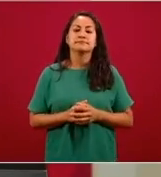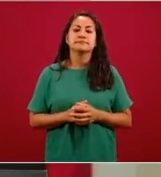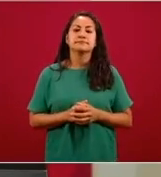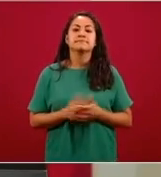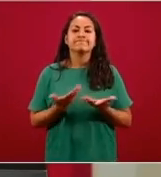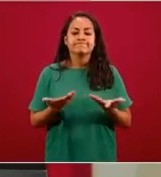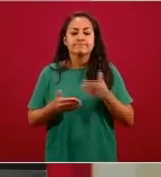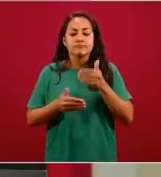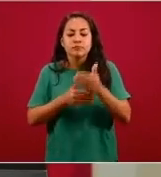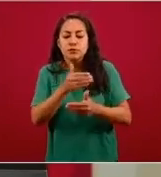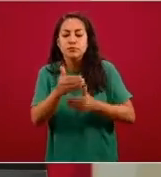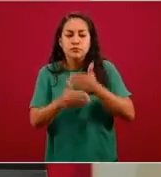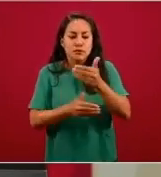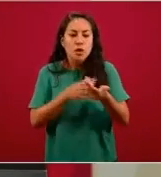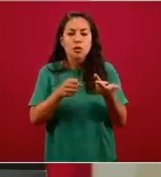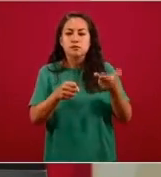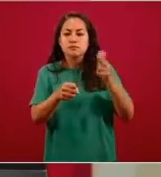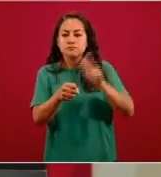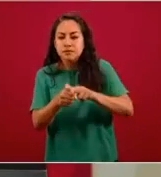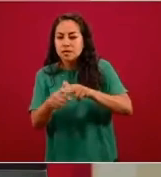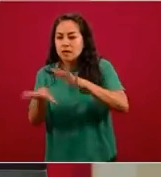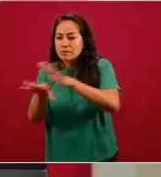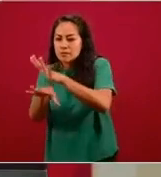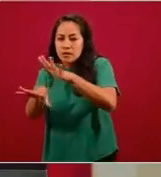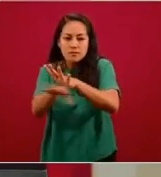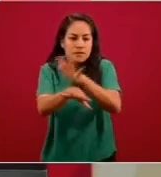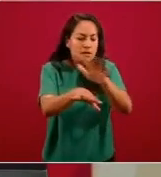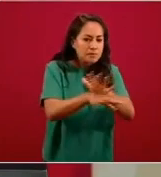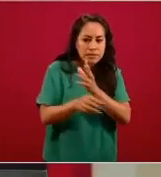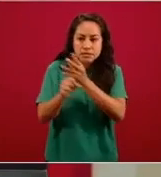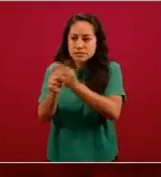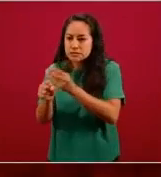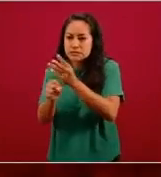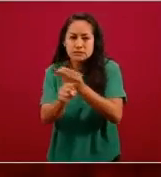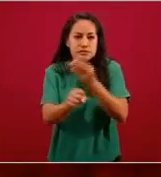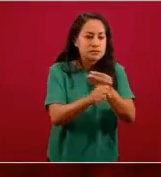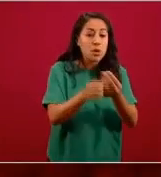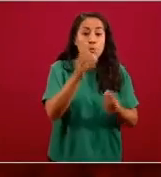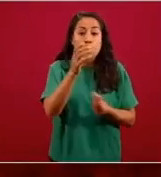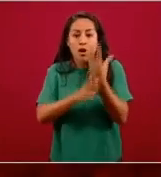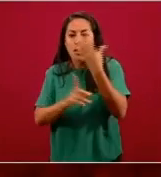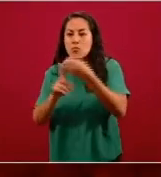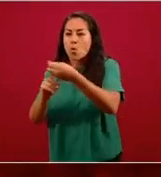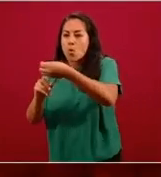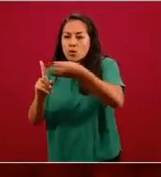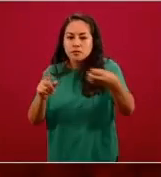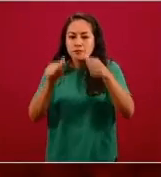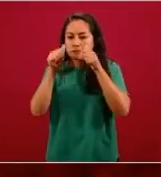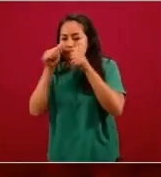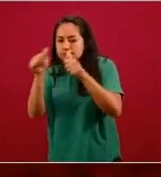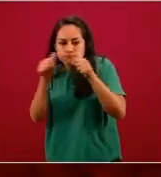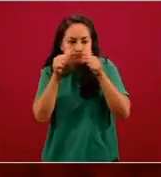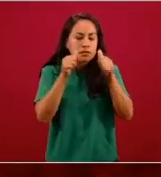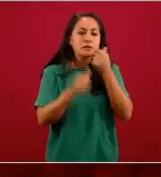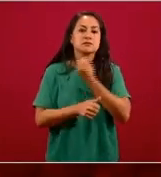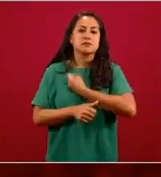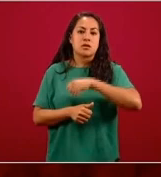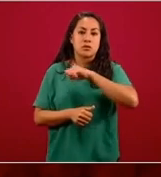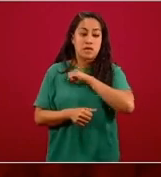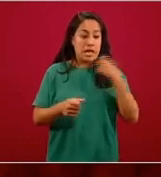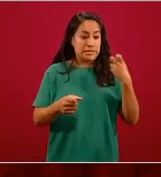The same as we have done with the whole retrofitting of hospitals and services and all of